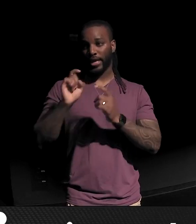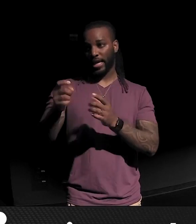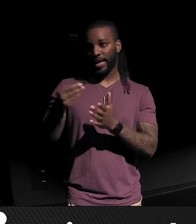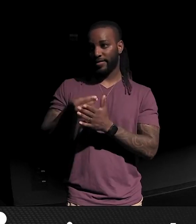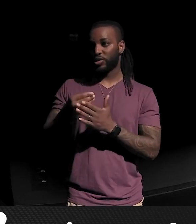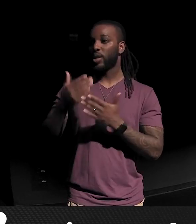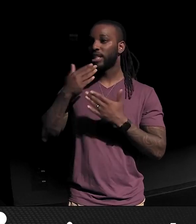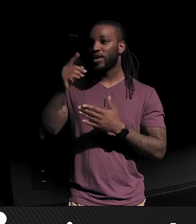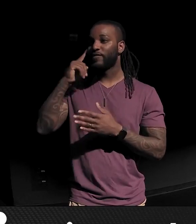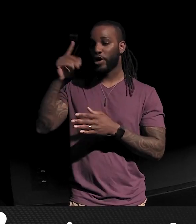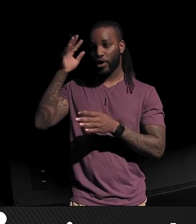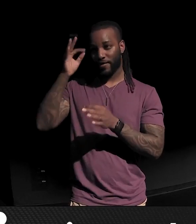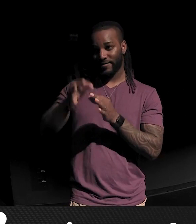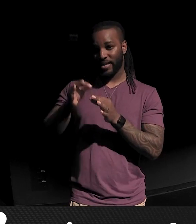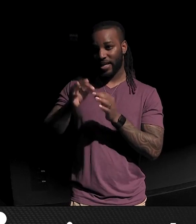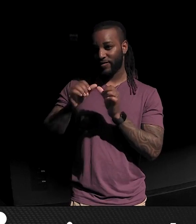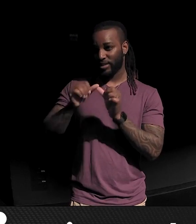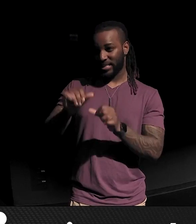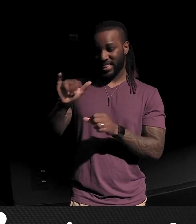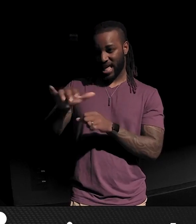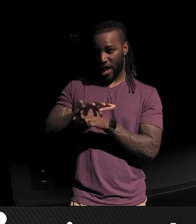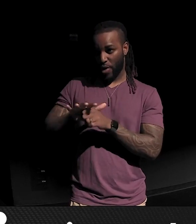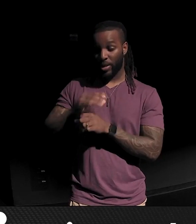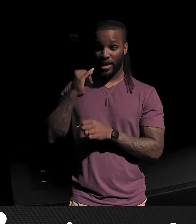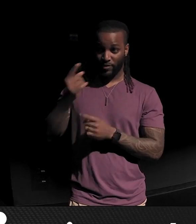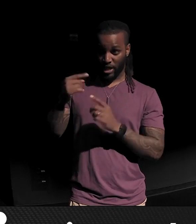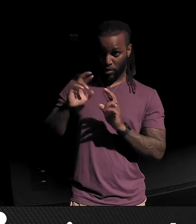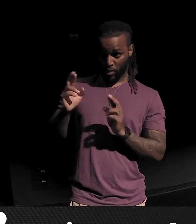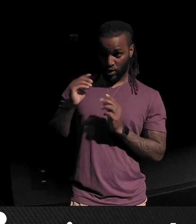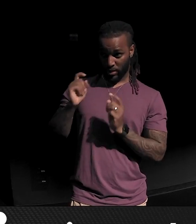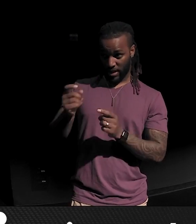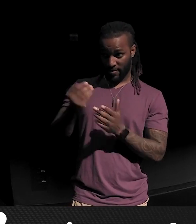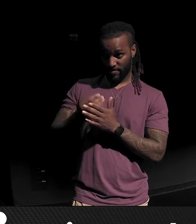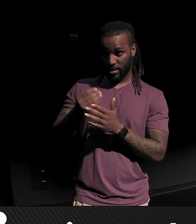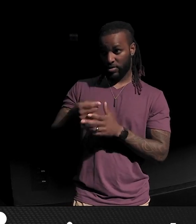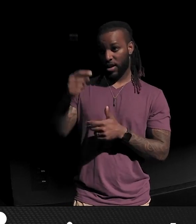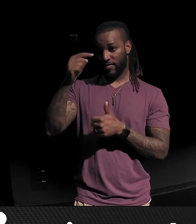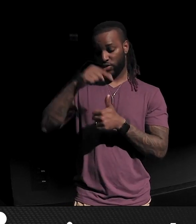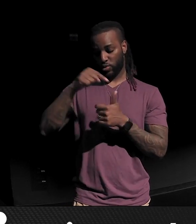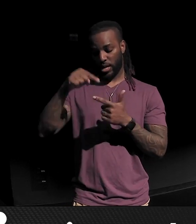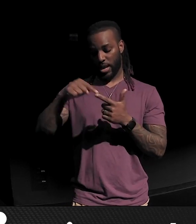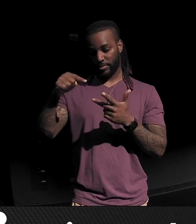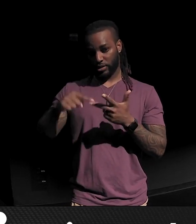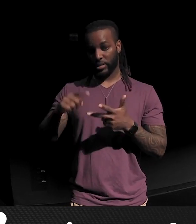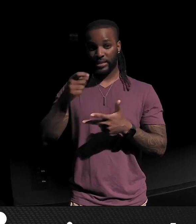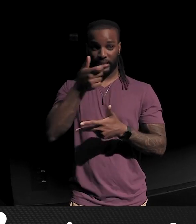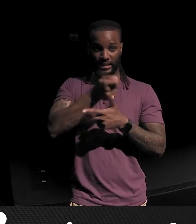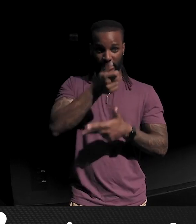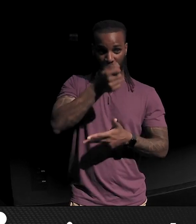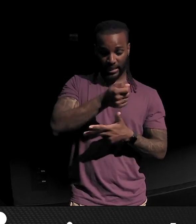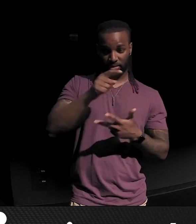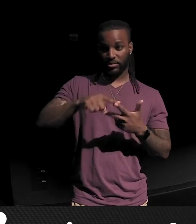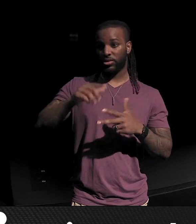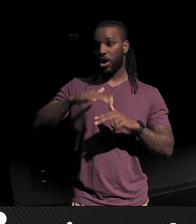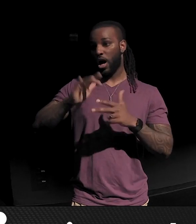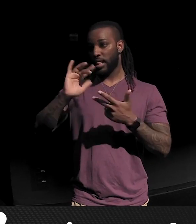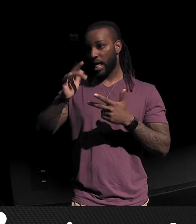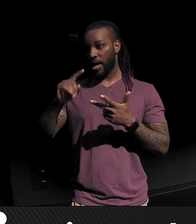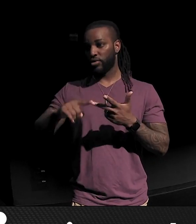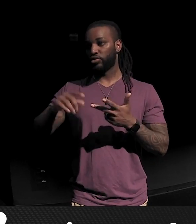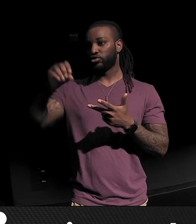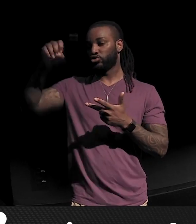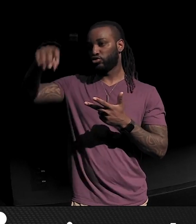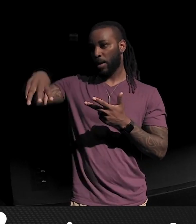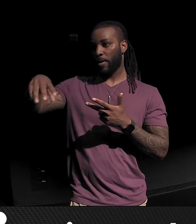your faithfulness in that area. If you came prepared to give today, you have three options. You can text or go online or drop your gift off in